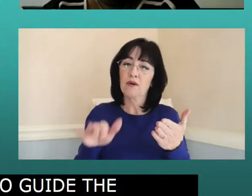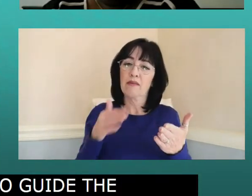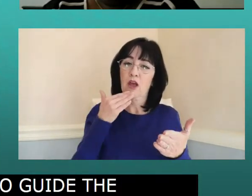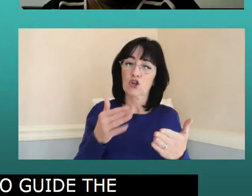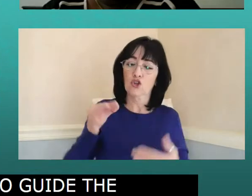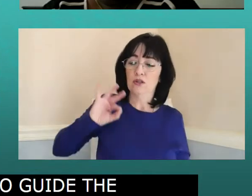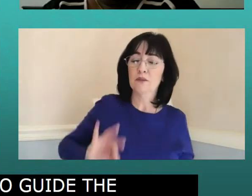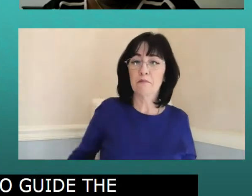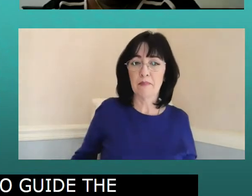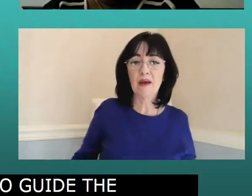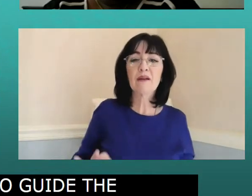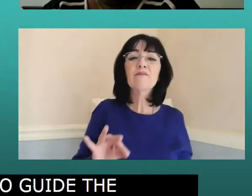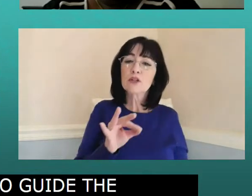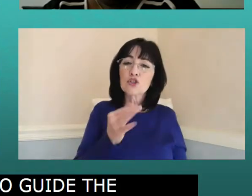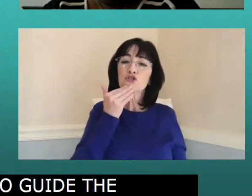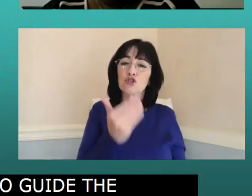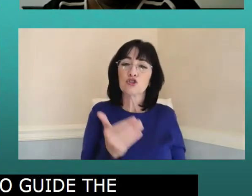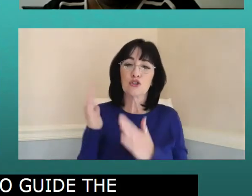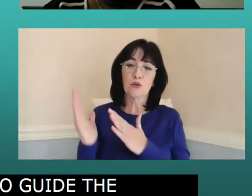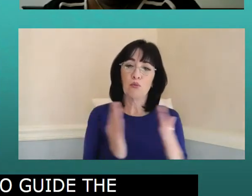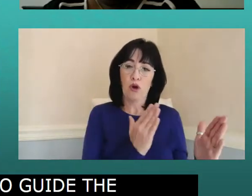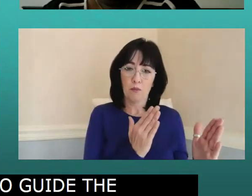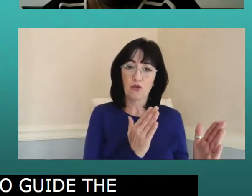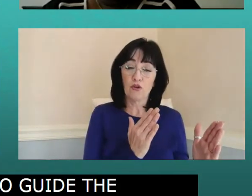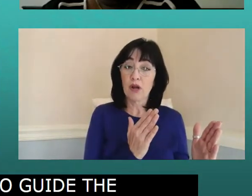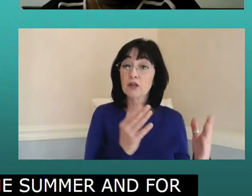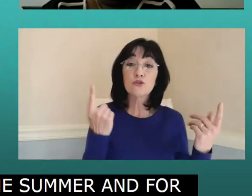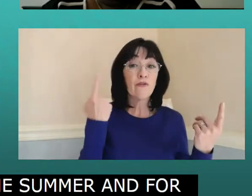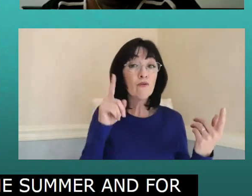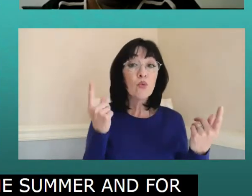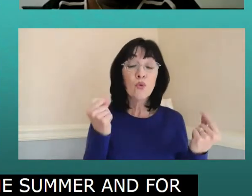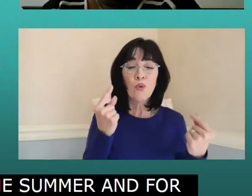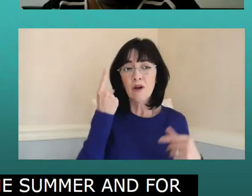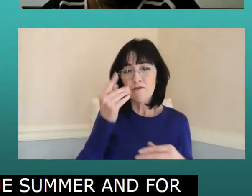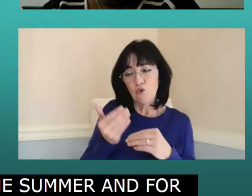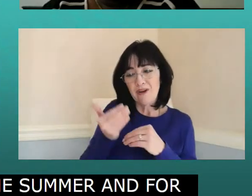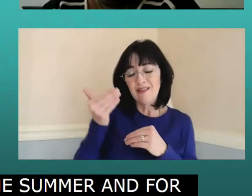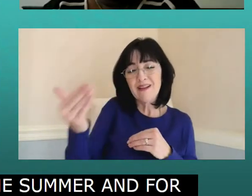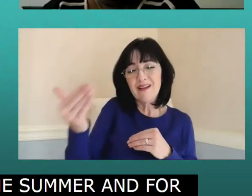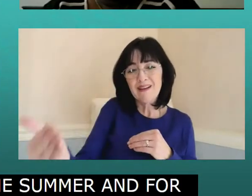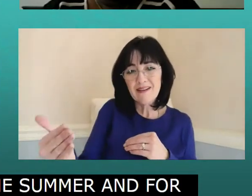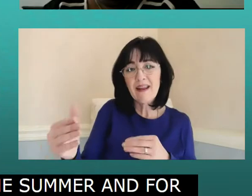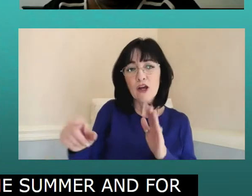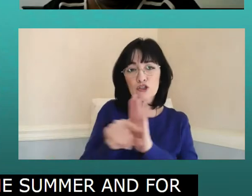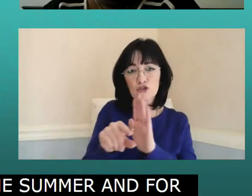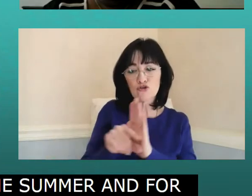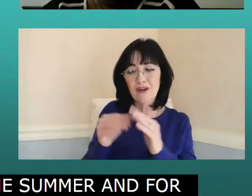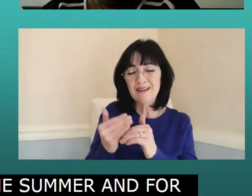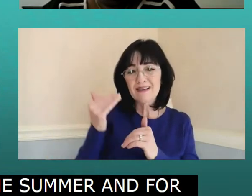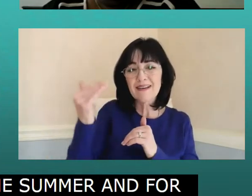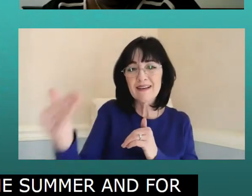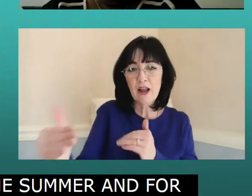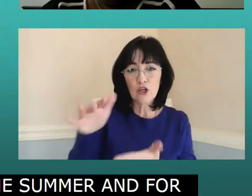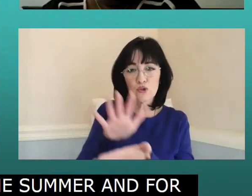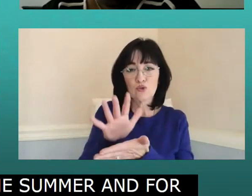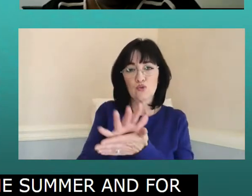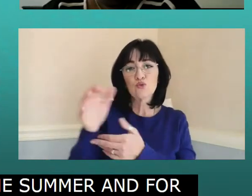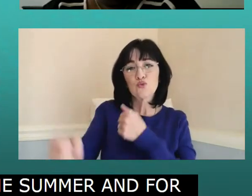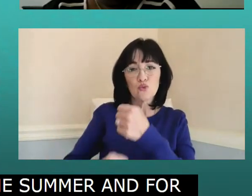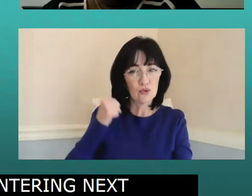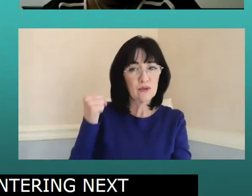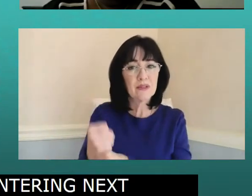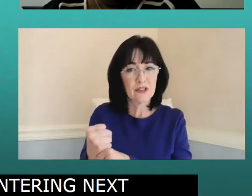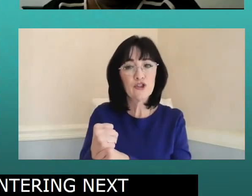best preparation, as Monica mentioned, to be prepared for entering the next grade of school, the next level, with